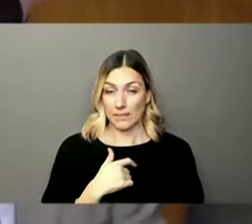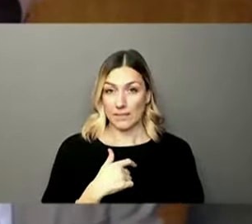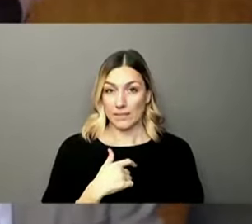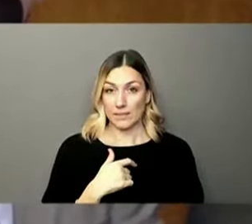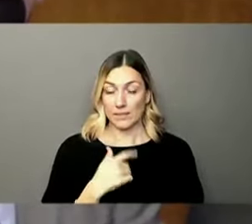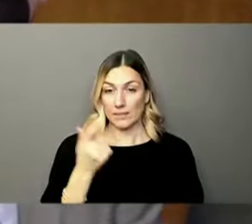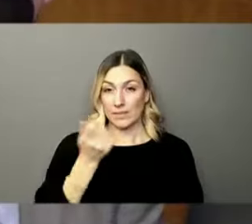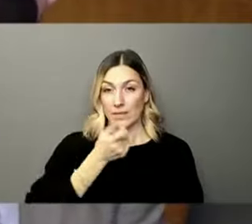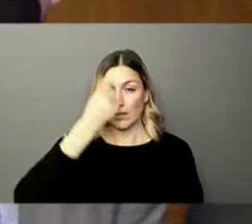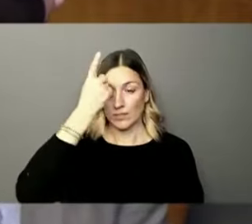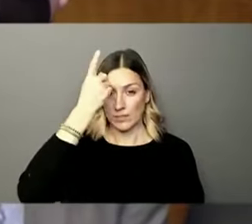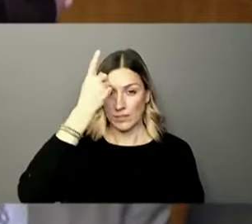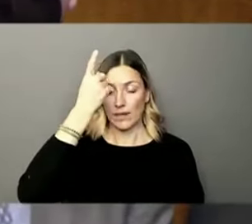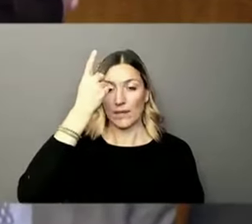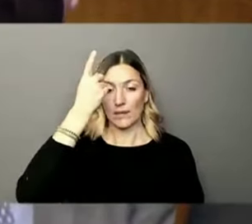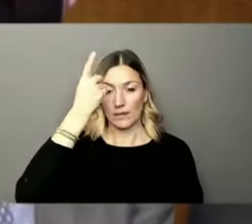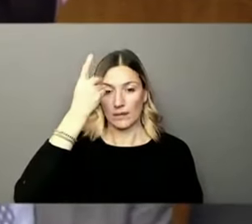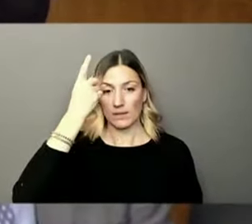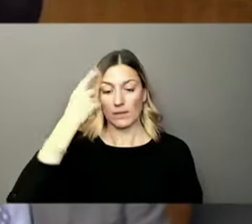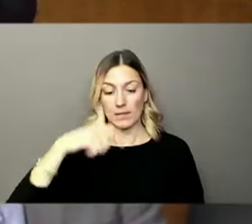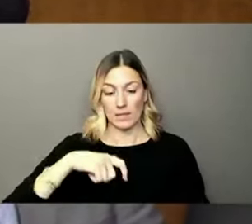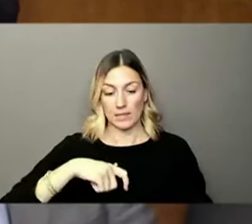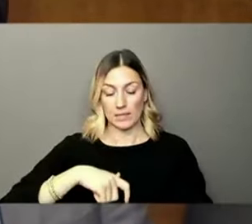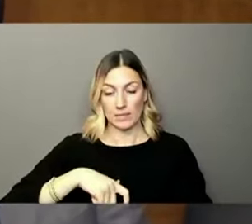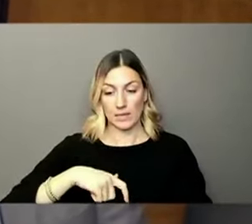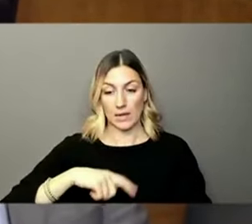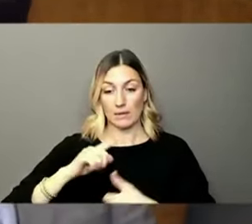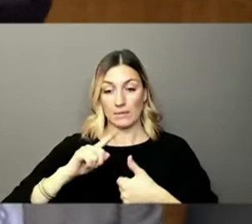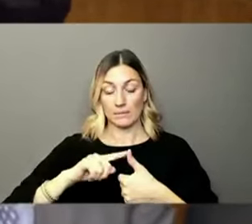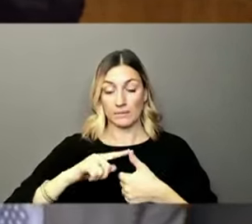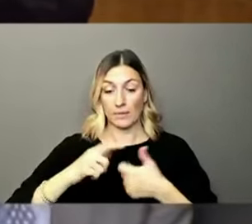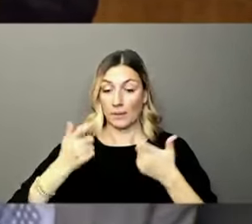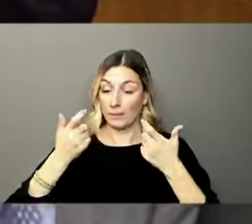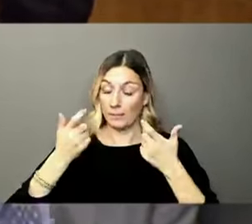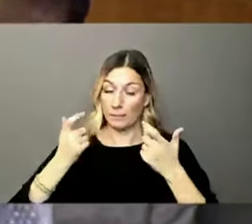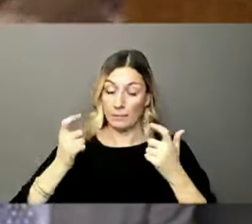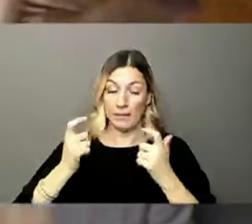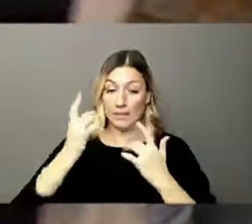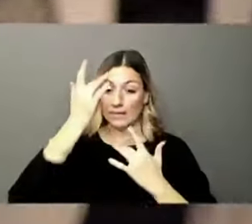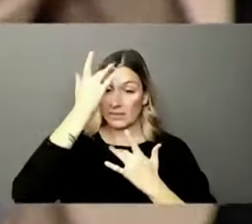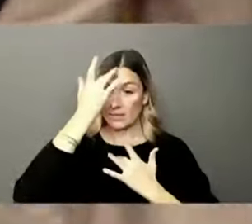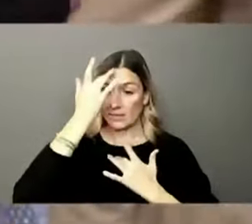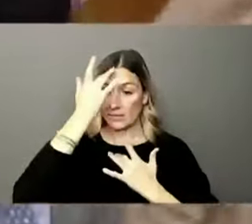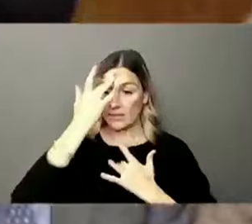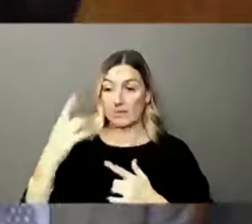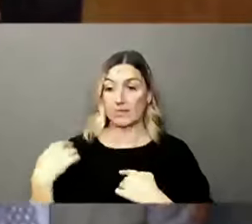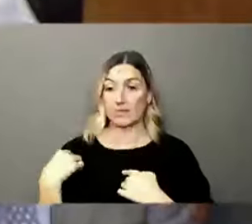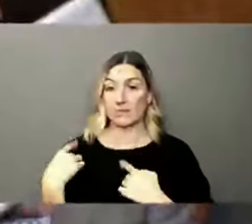understand that at a time when we, A, have a major disease, which has been